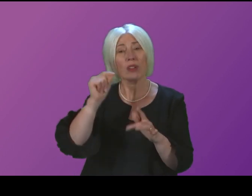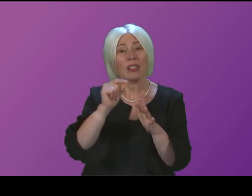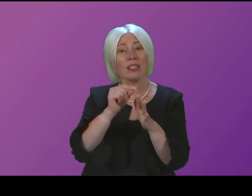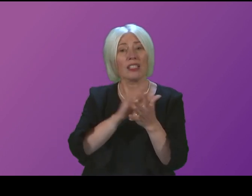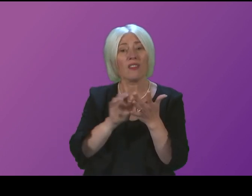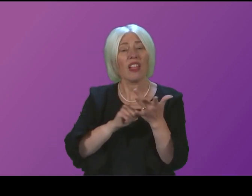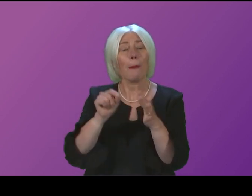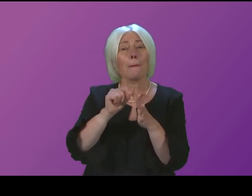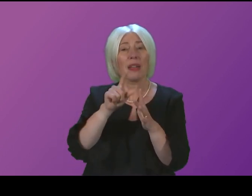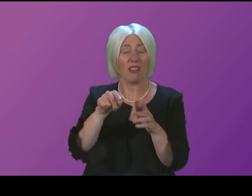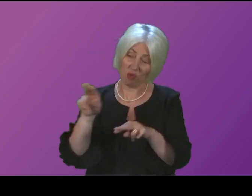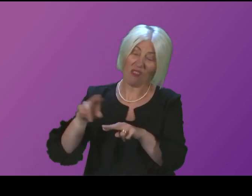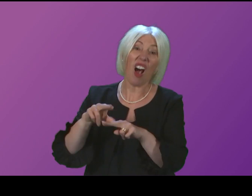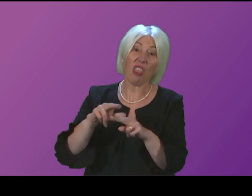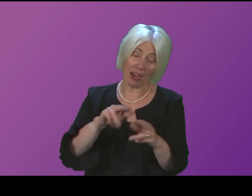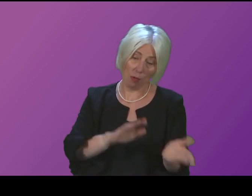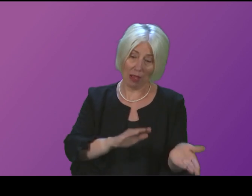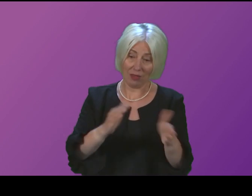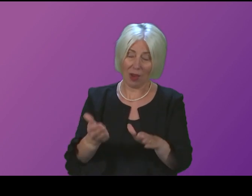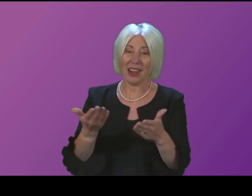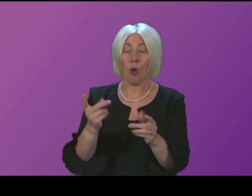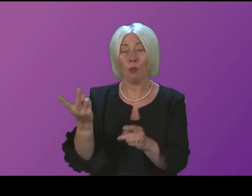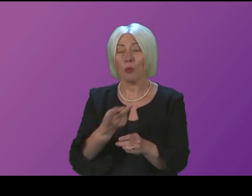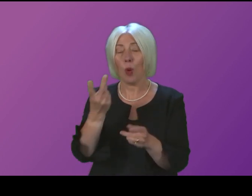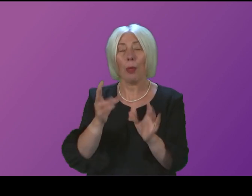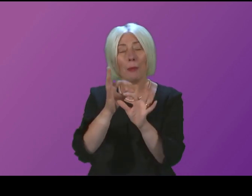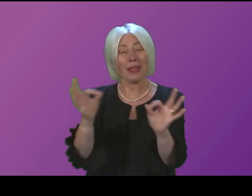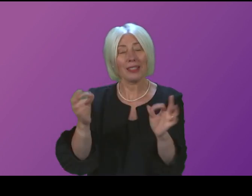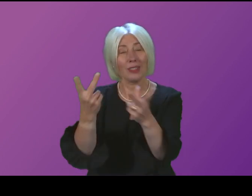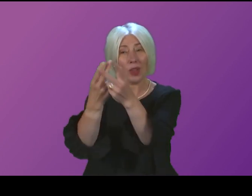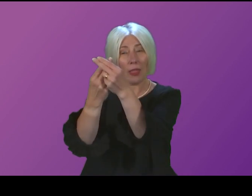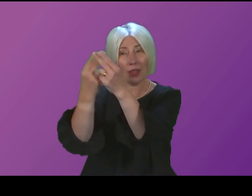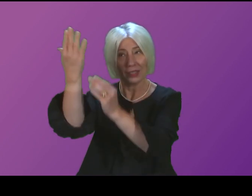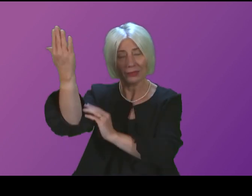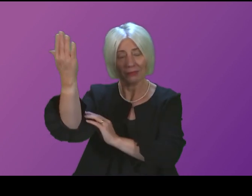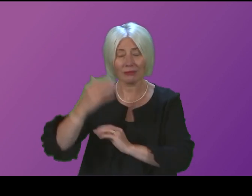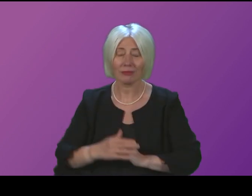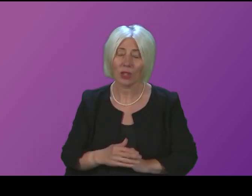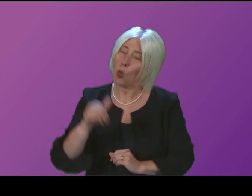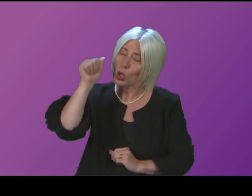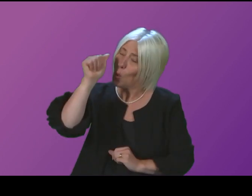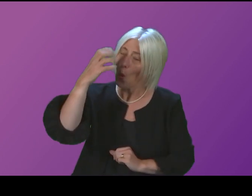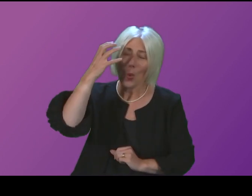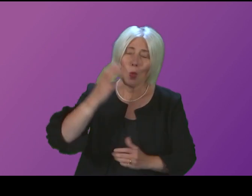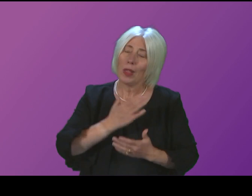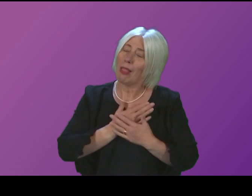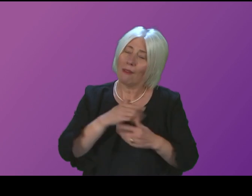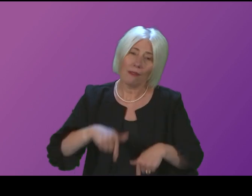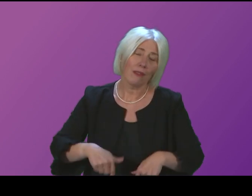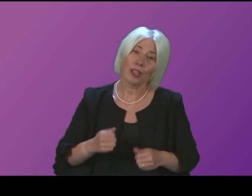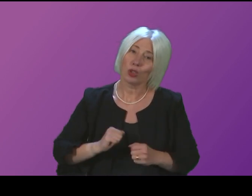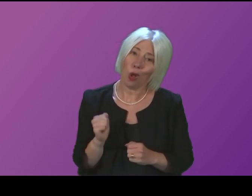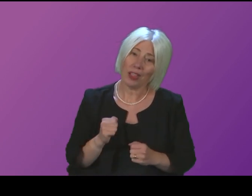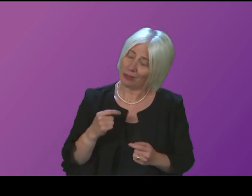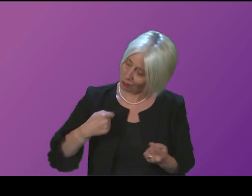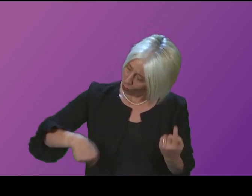now rests at peace with his beloved Lilibet. We know how much she loved Scotland, and we loved